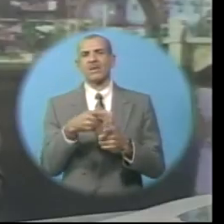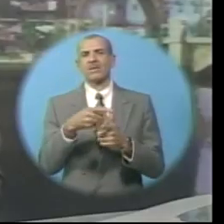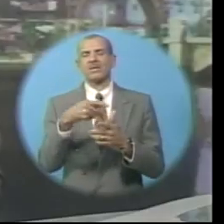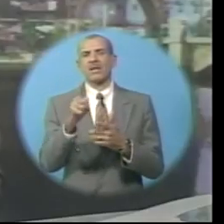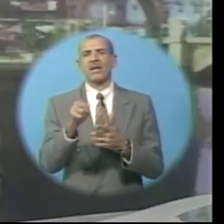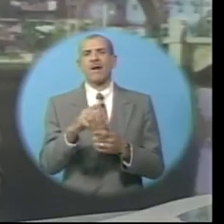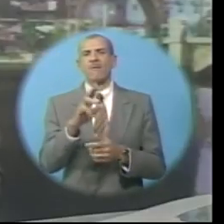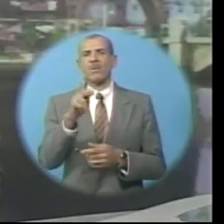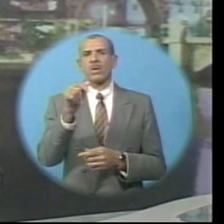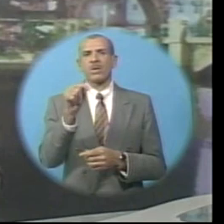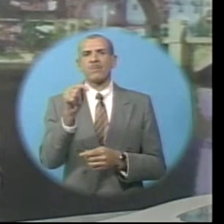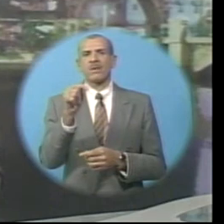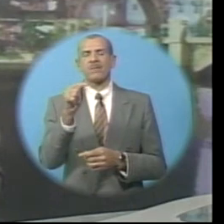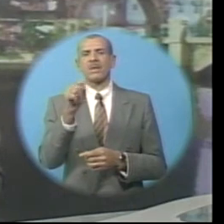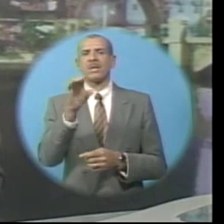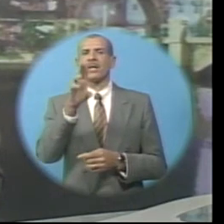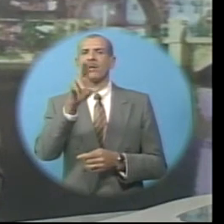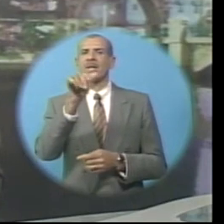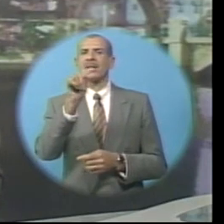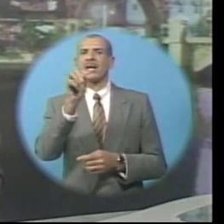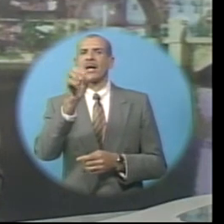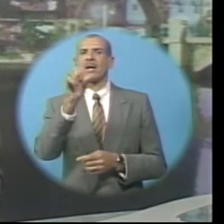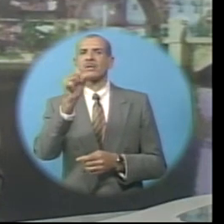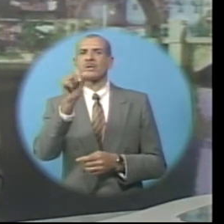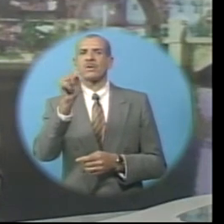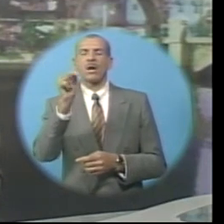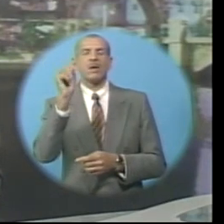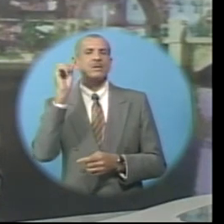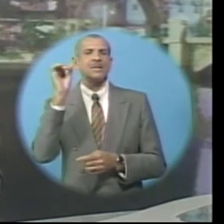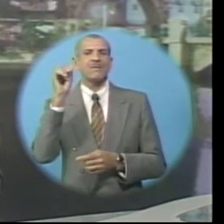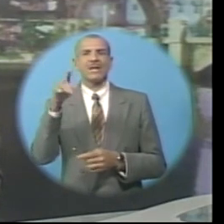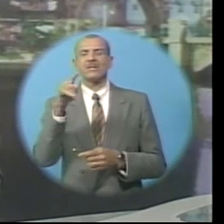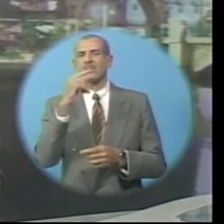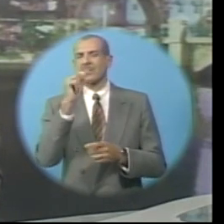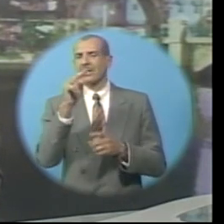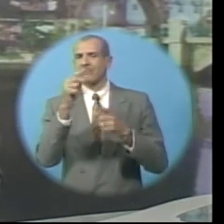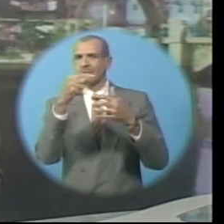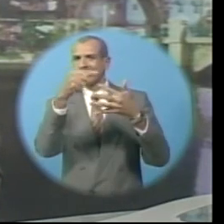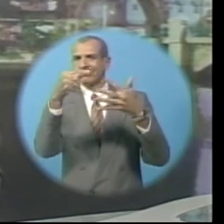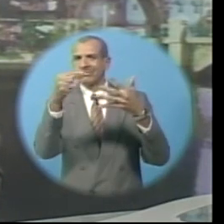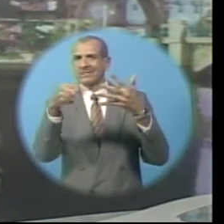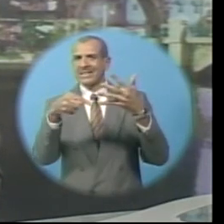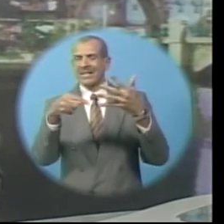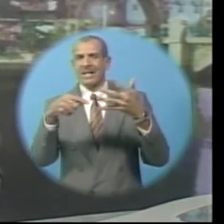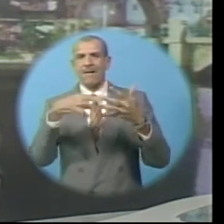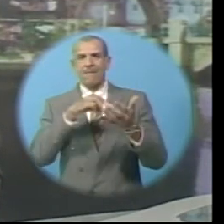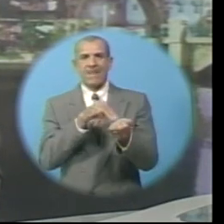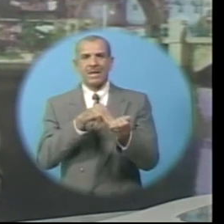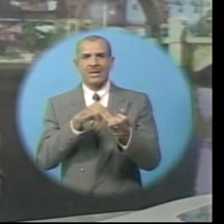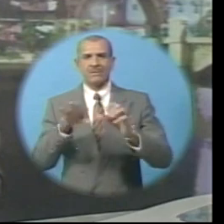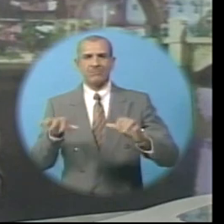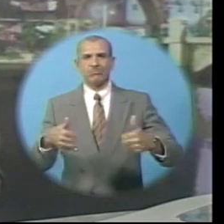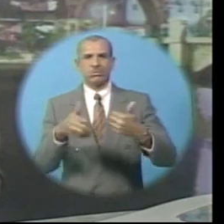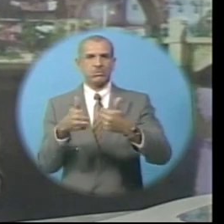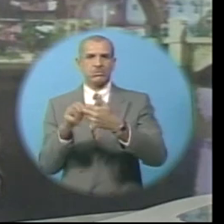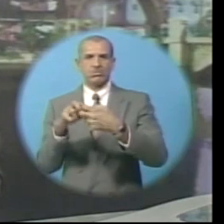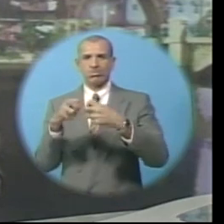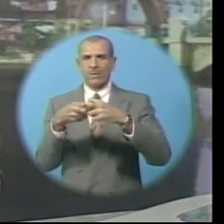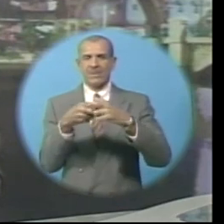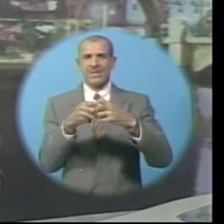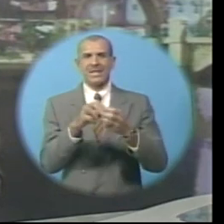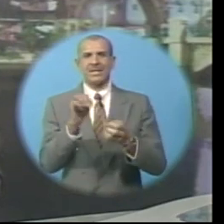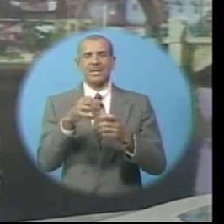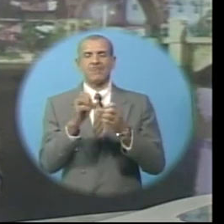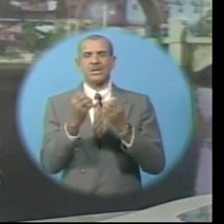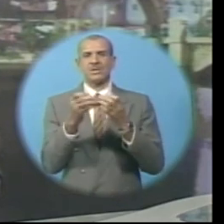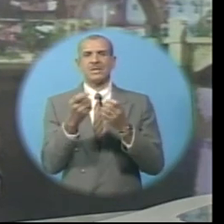a portable ultrasound device which will be used to diagnose a wide range of medical challenges in the accident and emergency